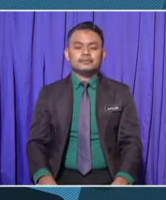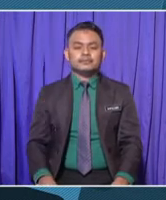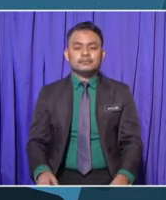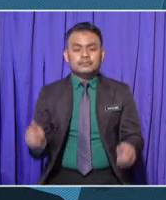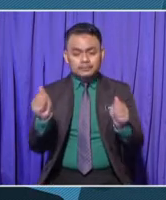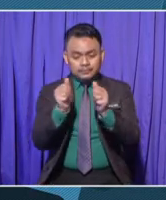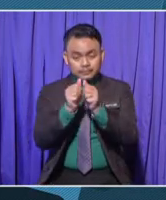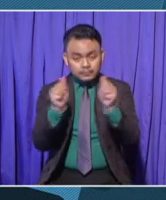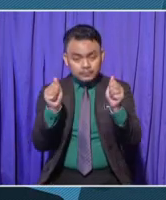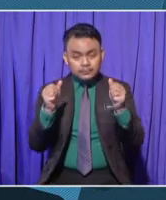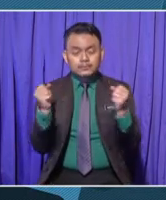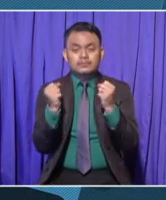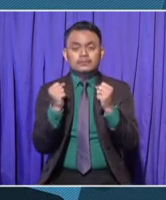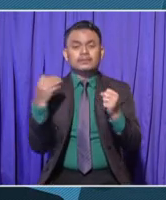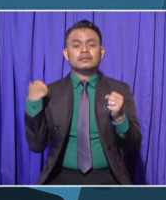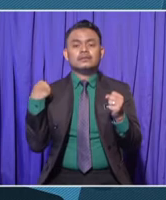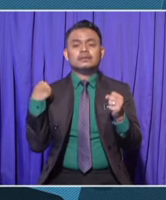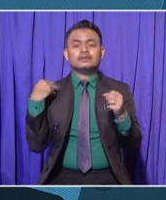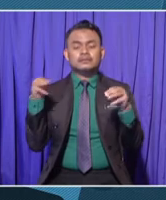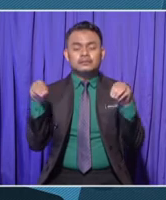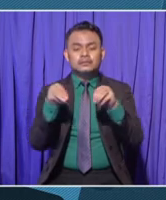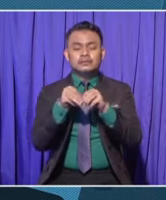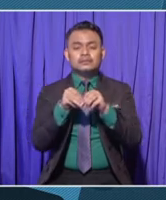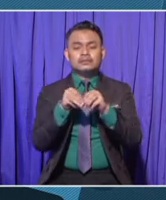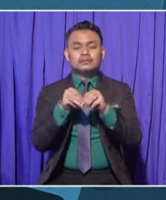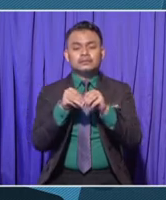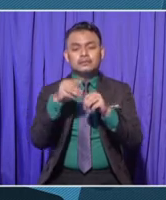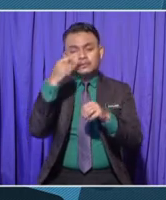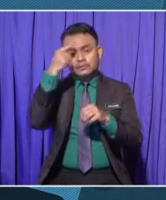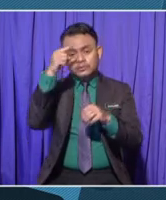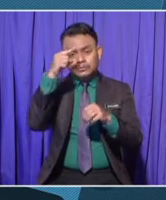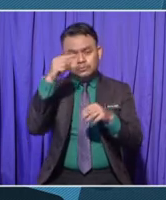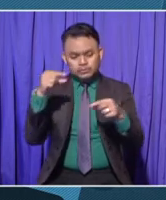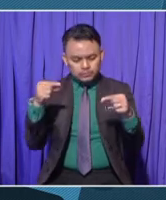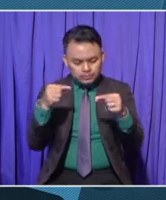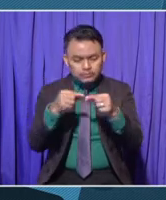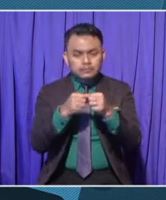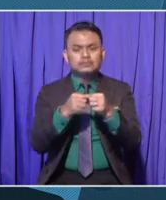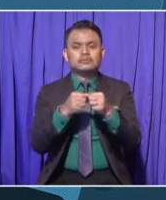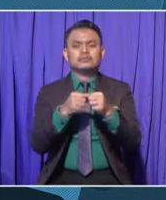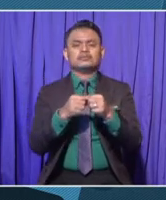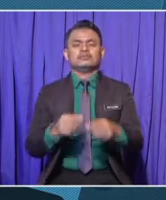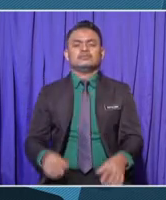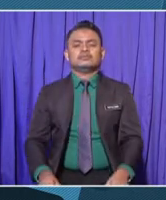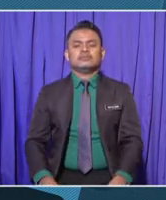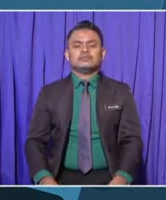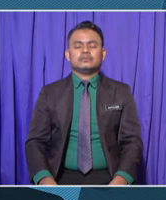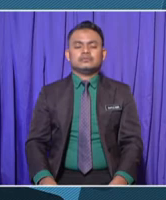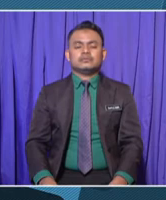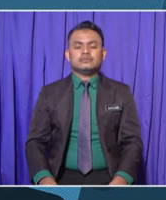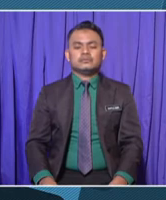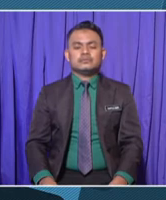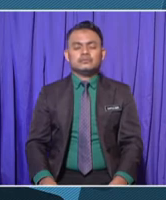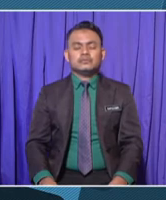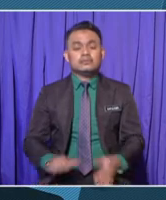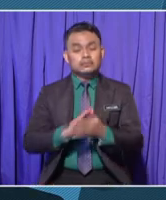door has a magnet to keep it tightly closed. So, the food stored